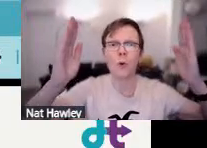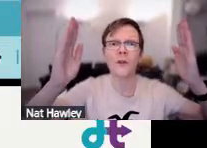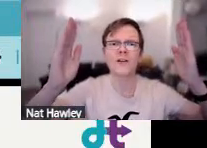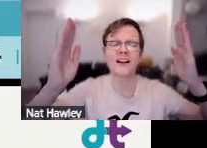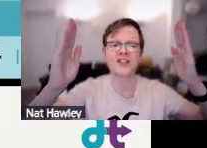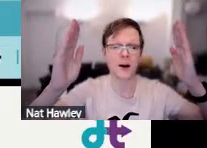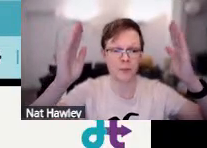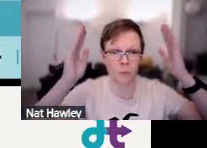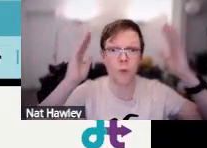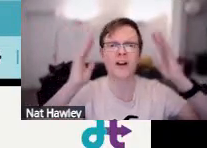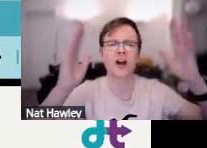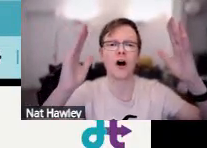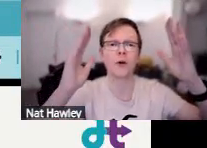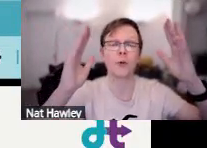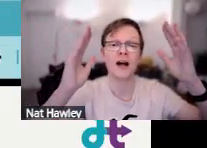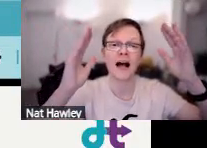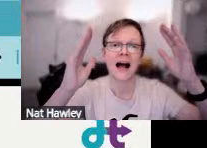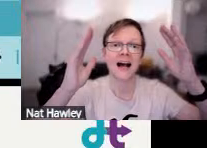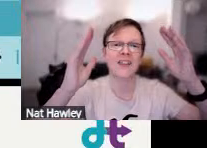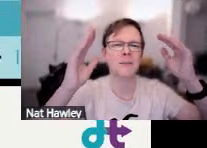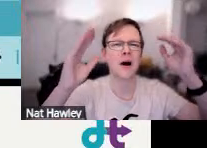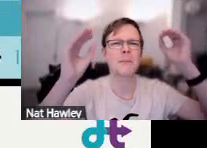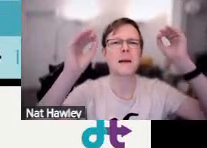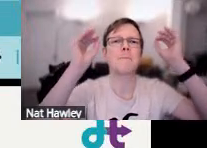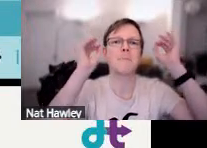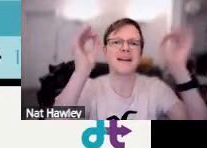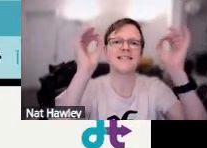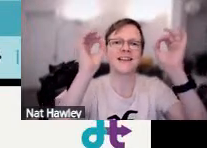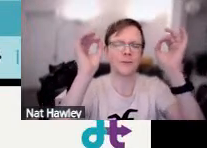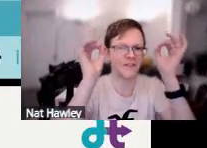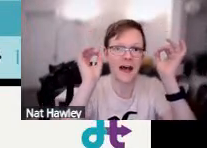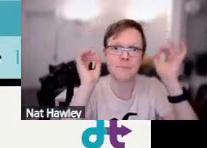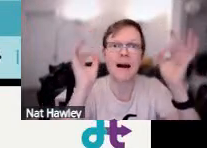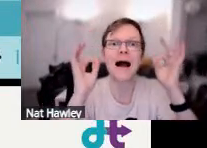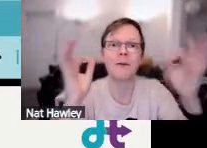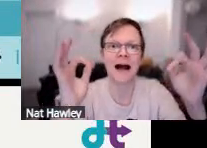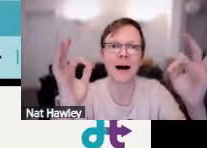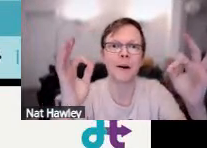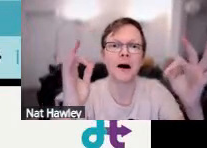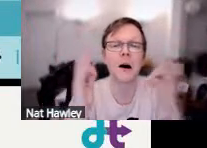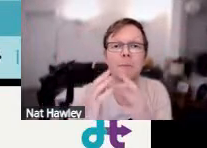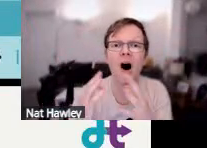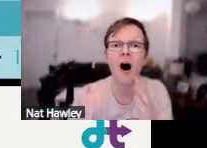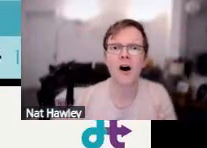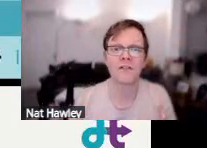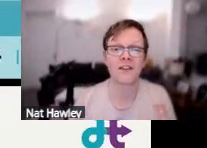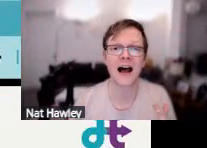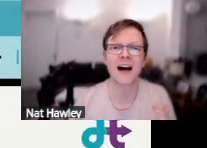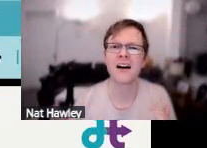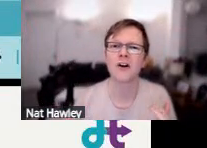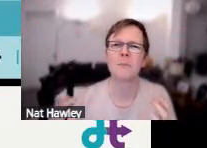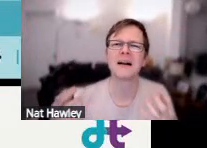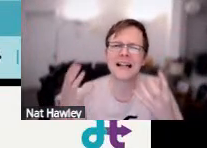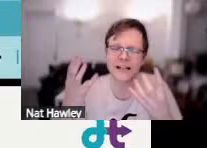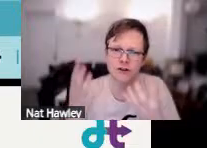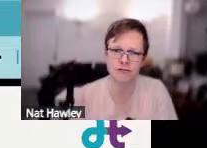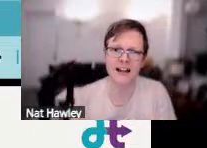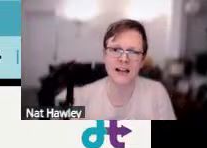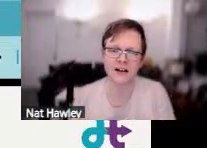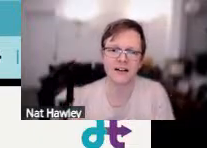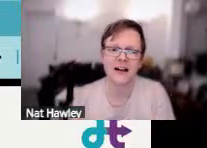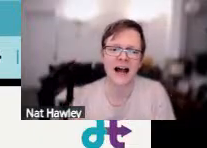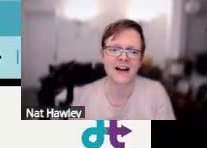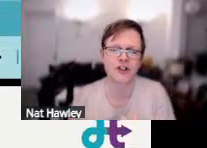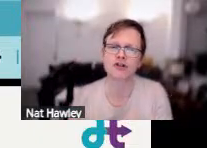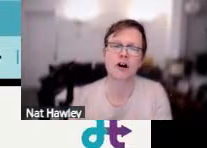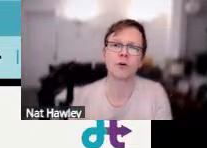use all their energy up in one go. And they might be amazing within that power hour, but after that, completely